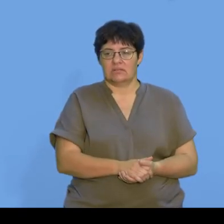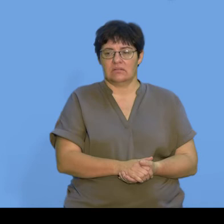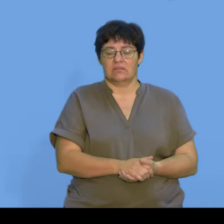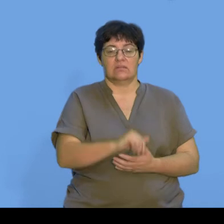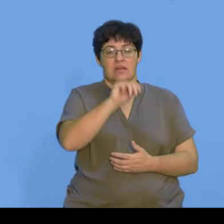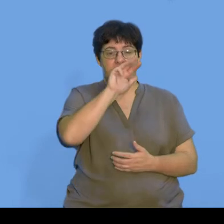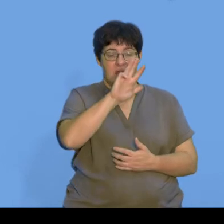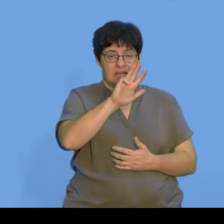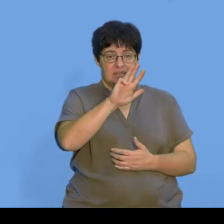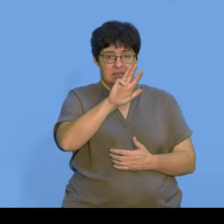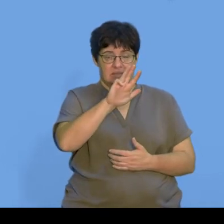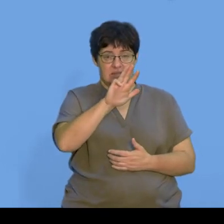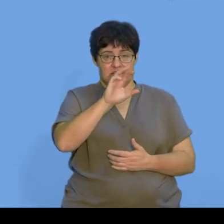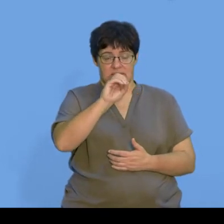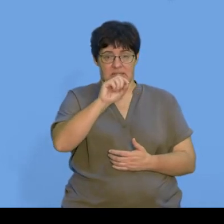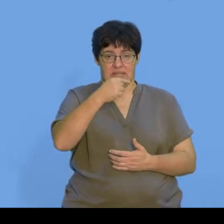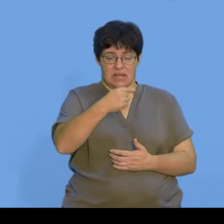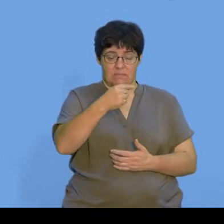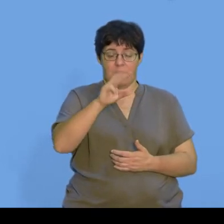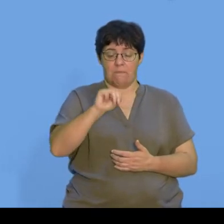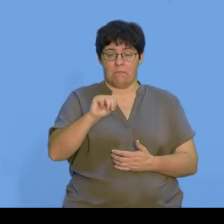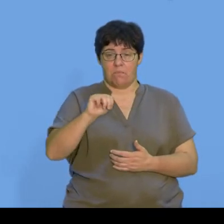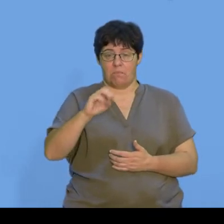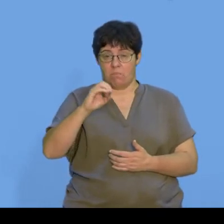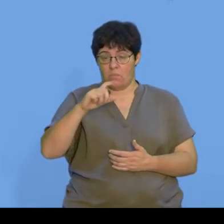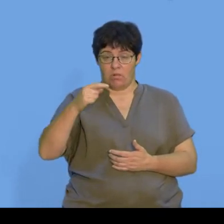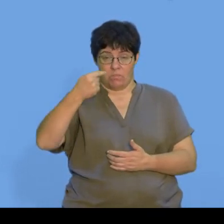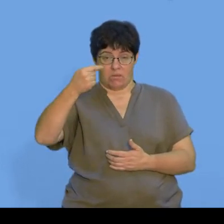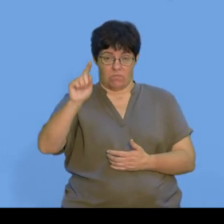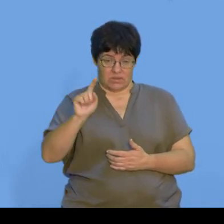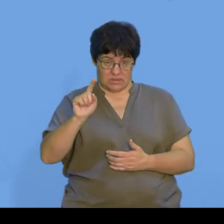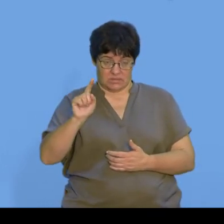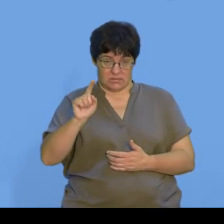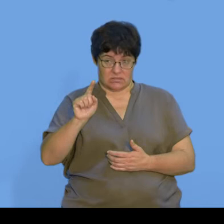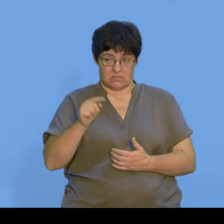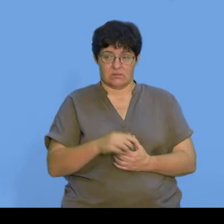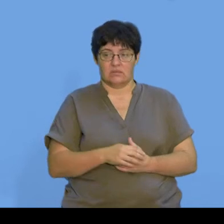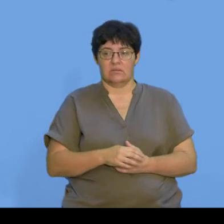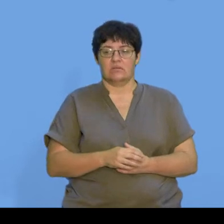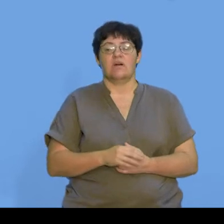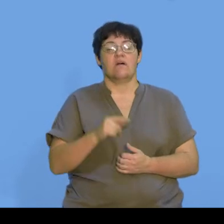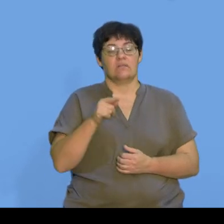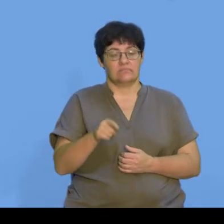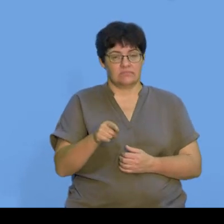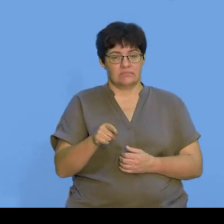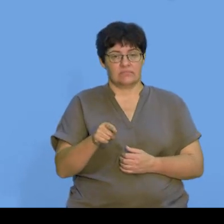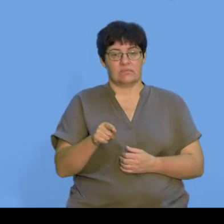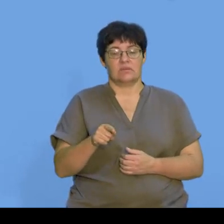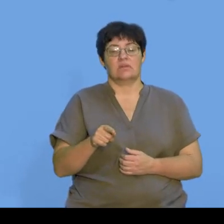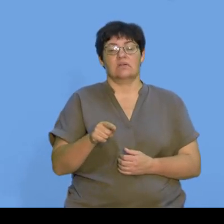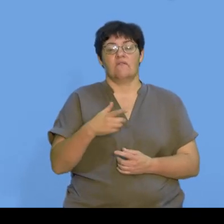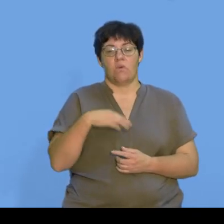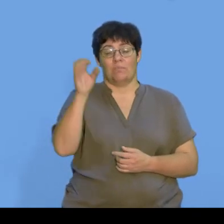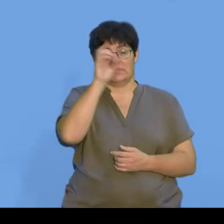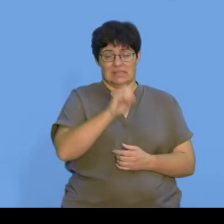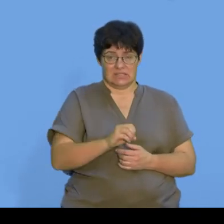is 90 grams per mole, which is the water of crystallization. Then if we want to express that as a percentage,